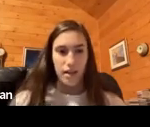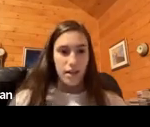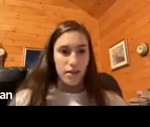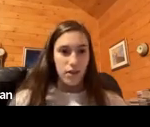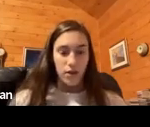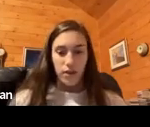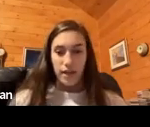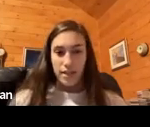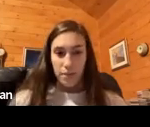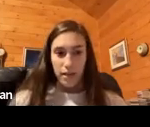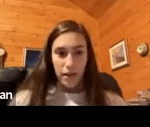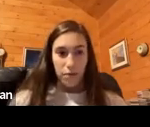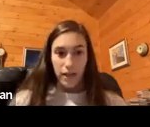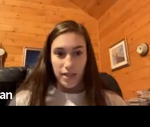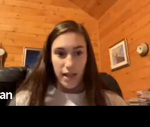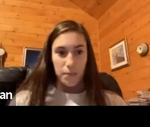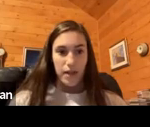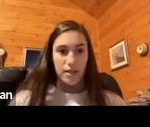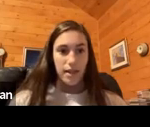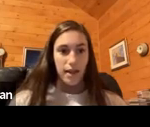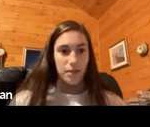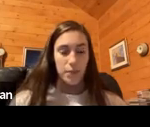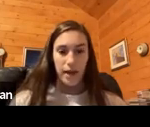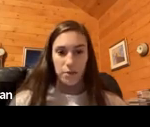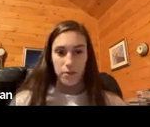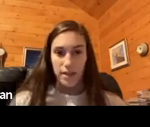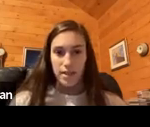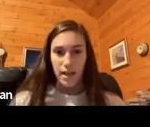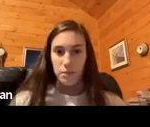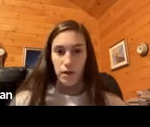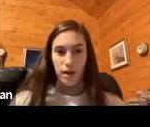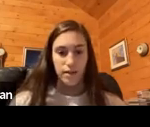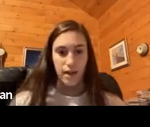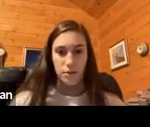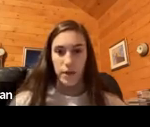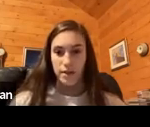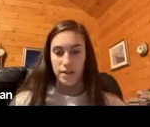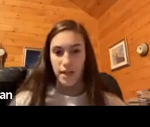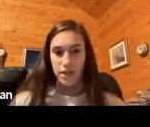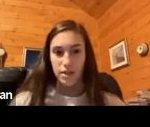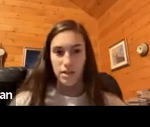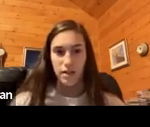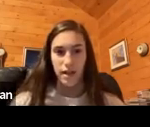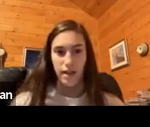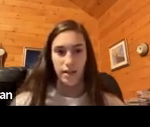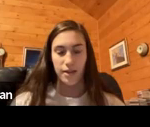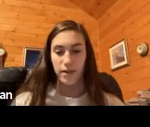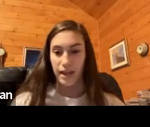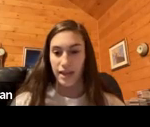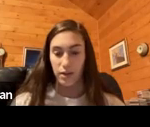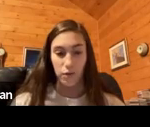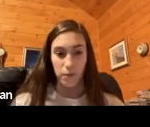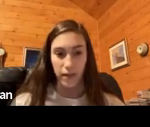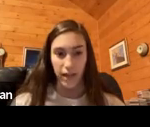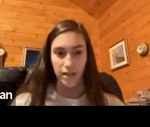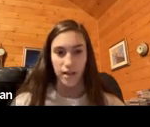not. So the excitement, they were really excited because they got to be back with friends and more contact with peers and teachers, and they feel